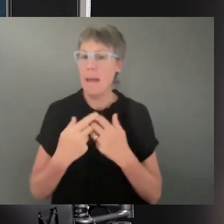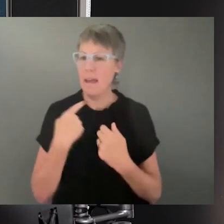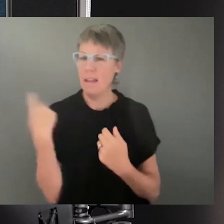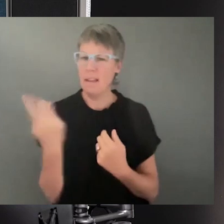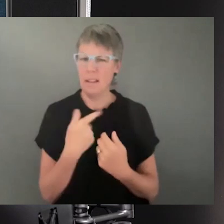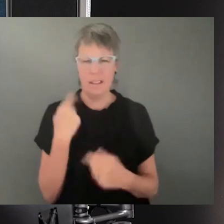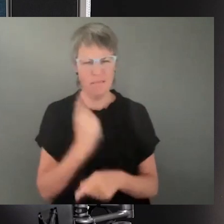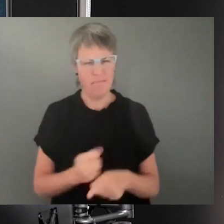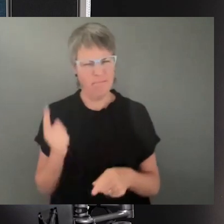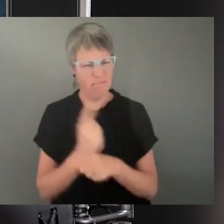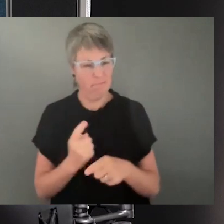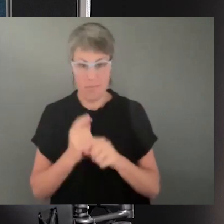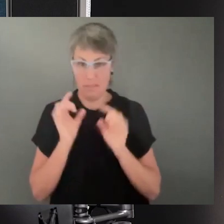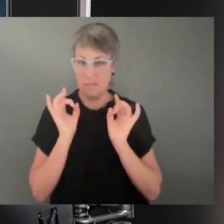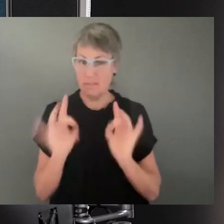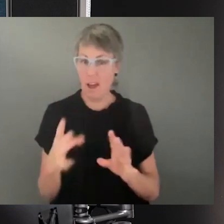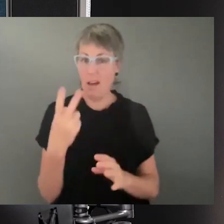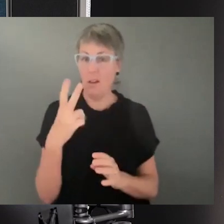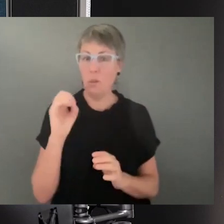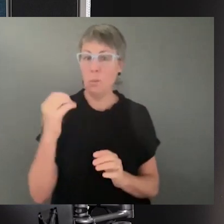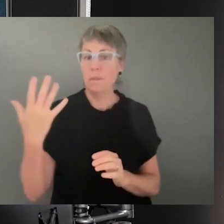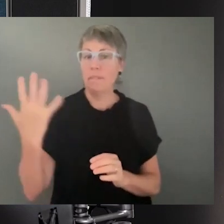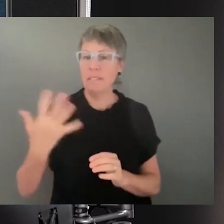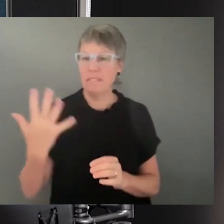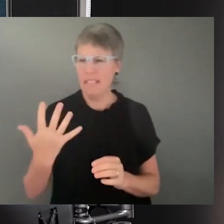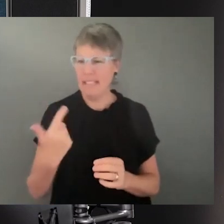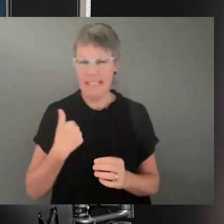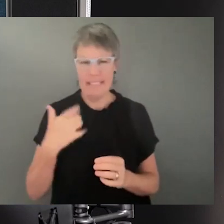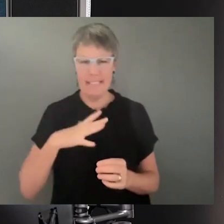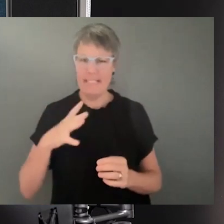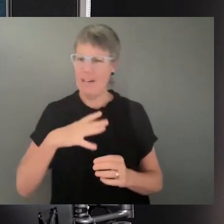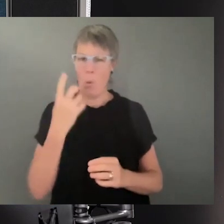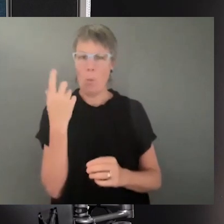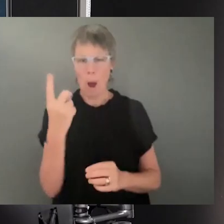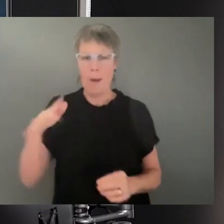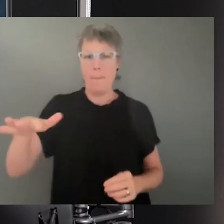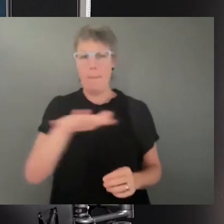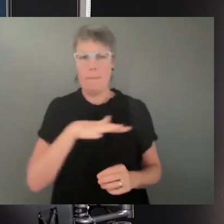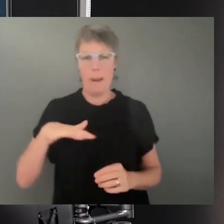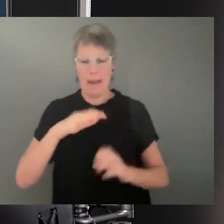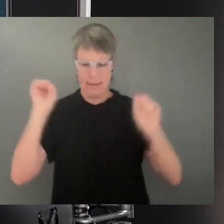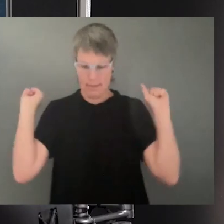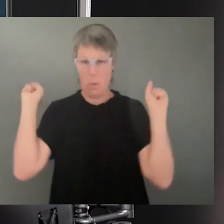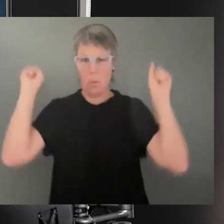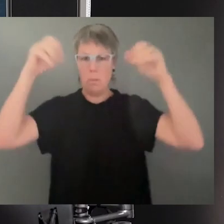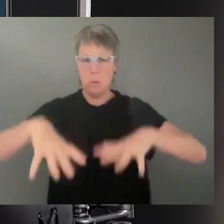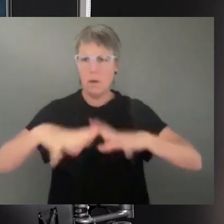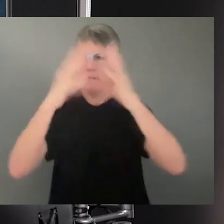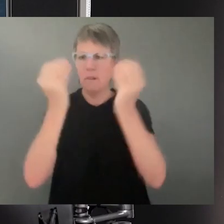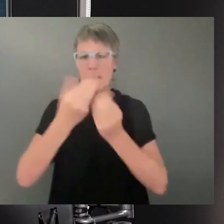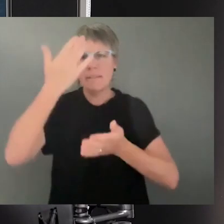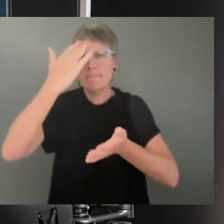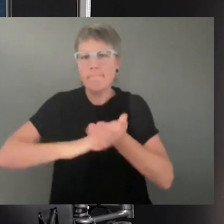able to get some support from Creative Australia and also the Australian Research Council to go around and start collecting some